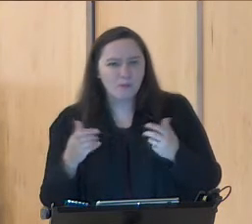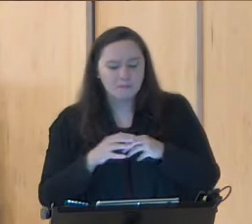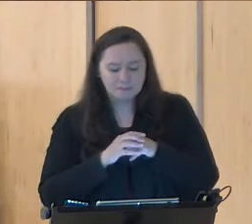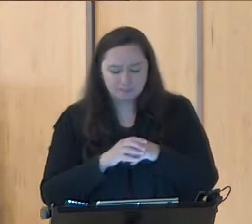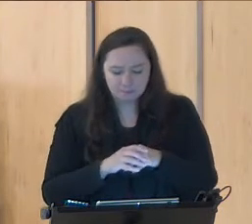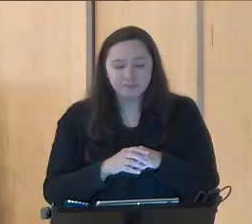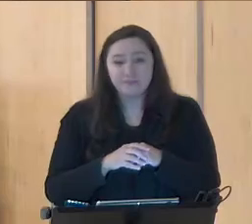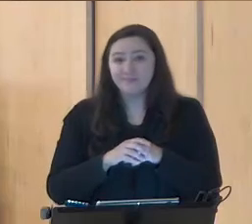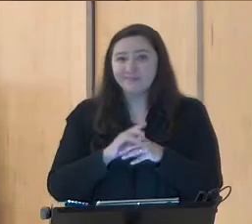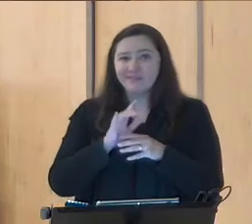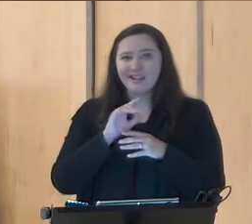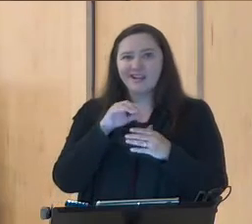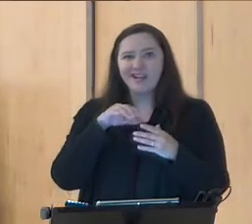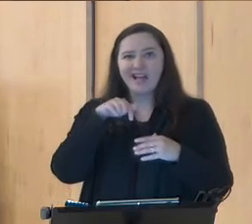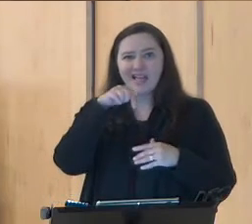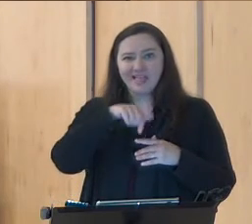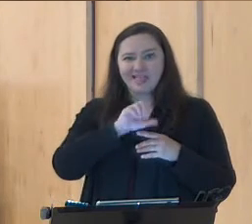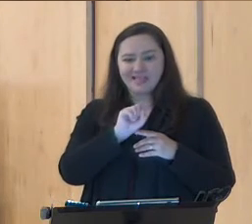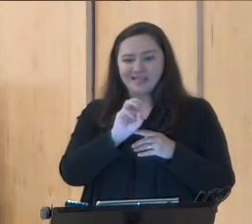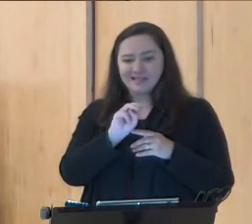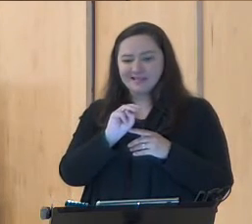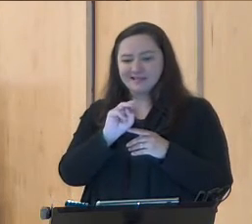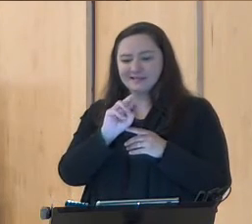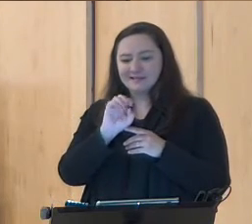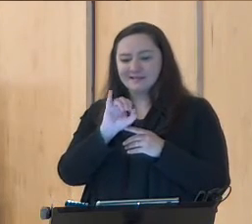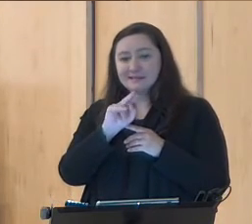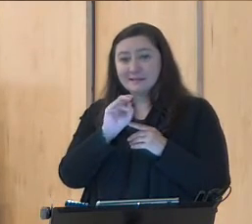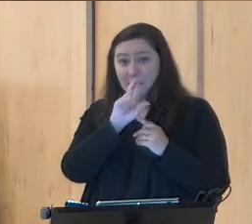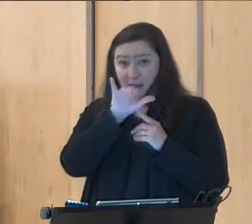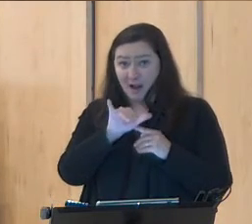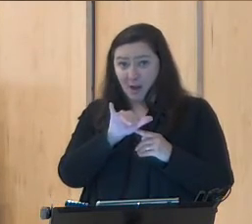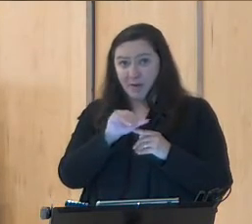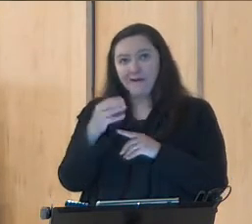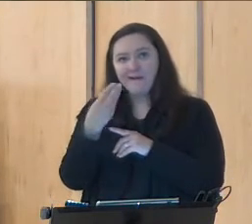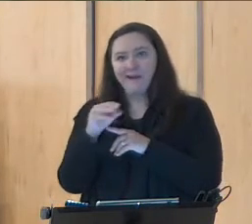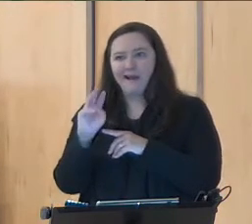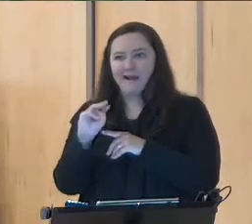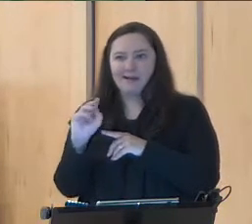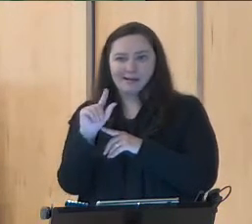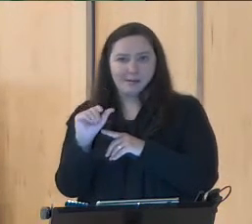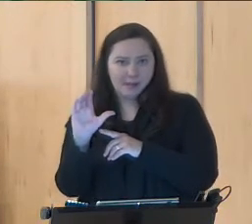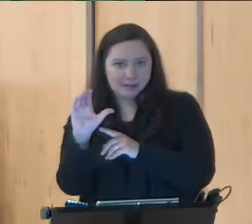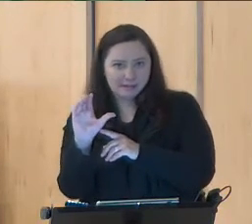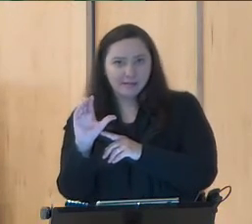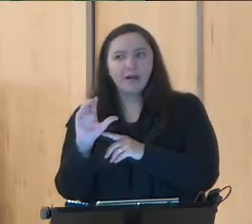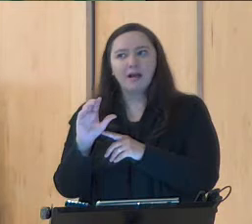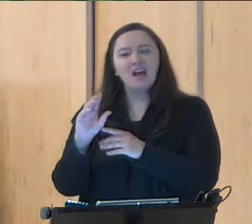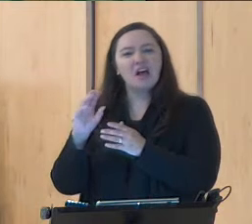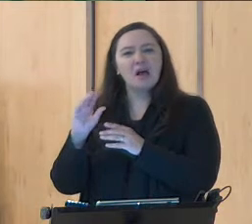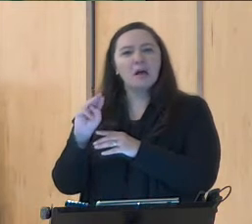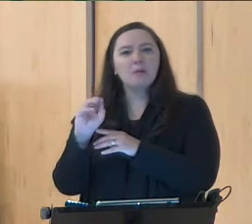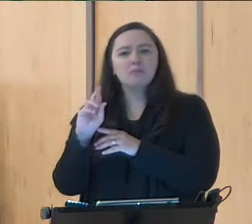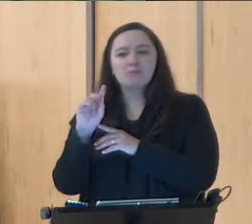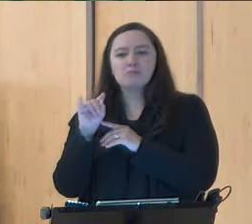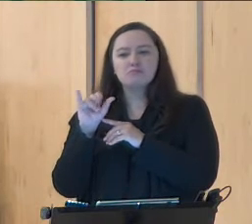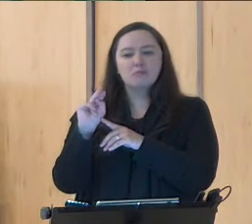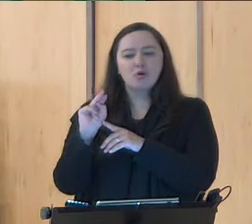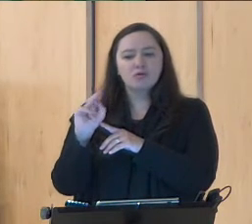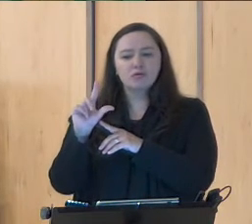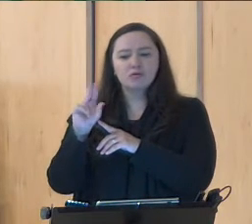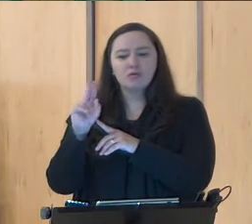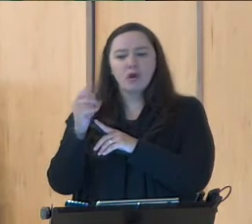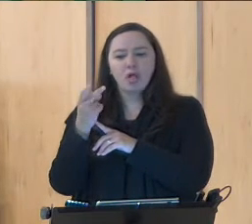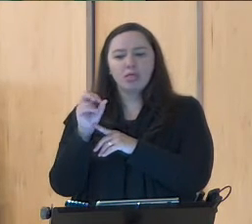the graduates of our seminary and Martin Luther College are installed into the office of